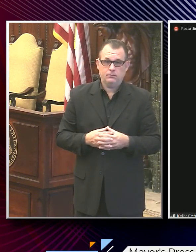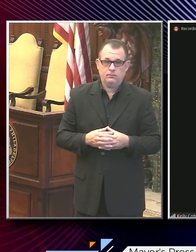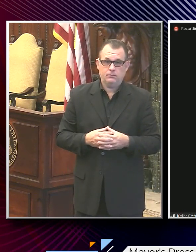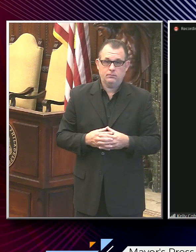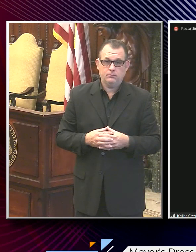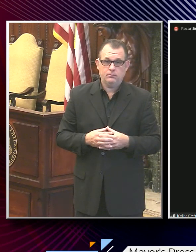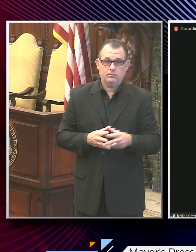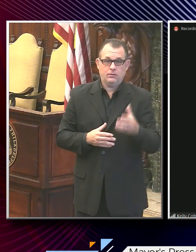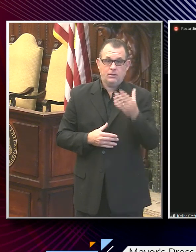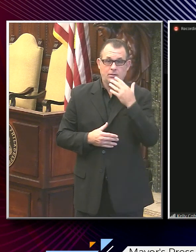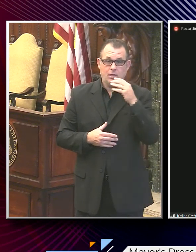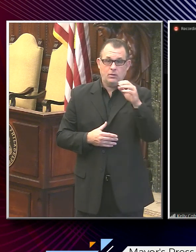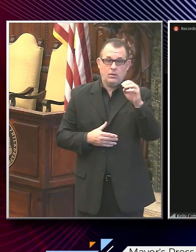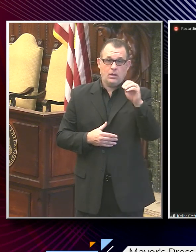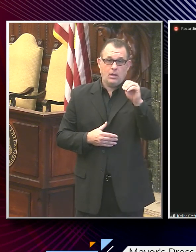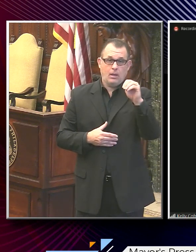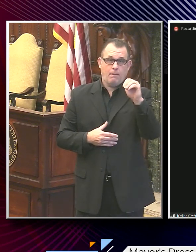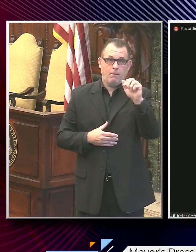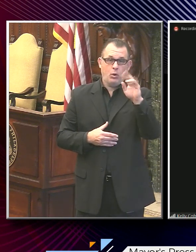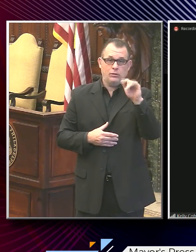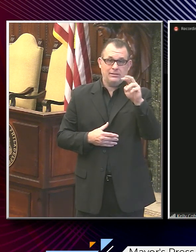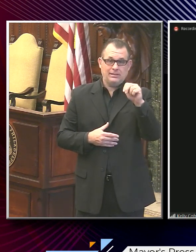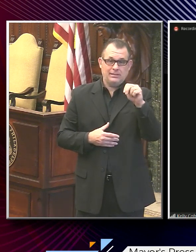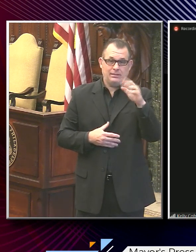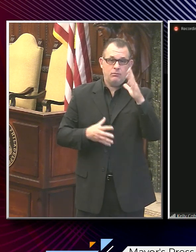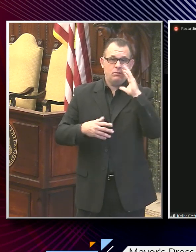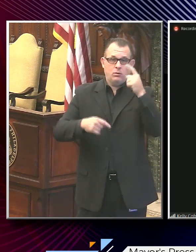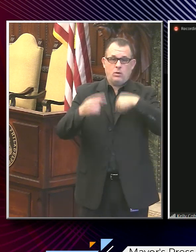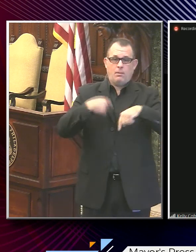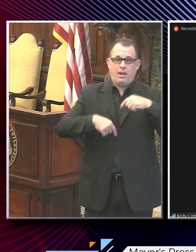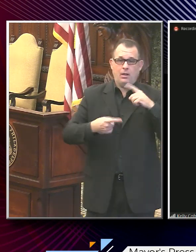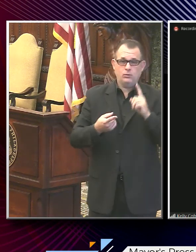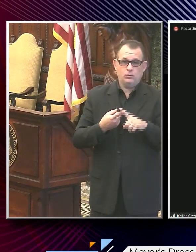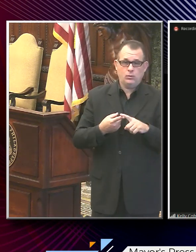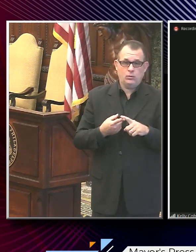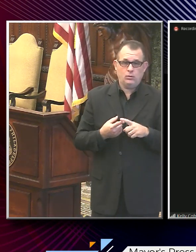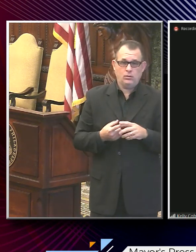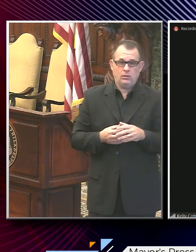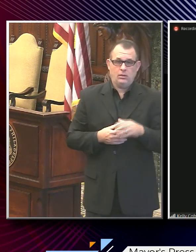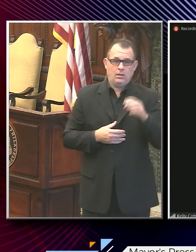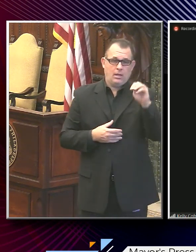Thanks, Martin. We're going to go back to Manny Smith.